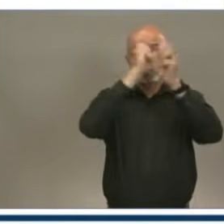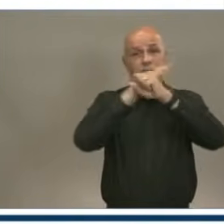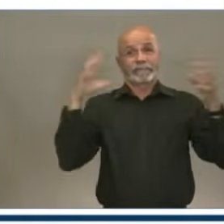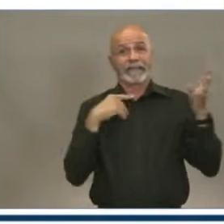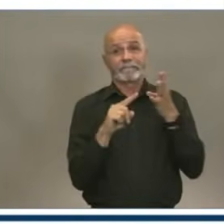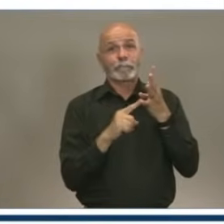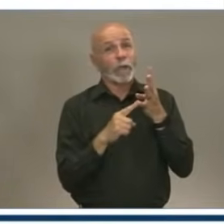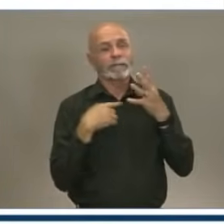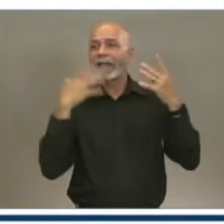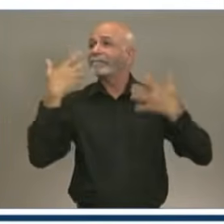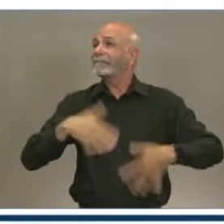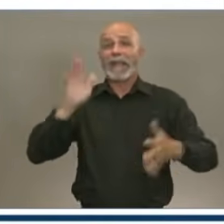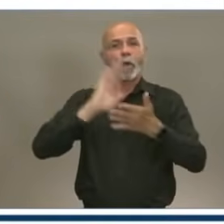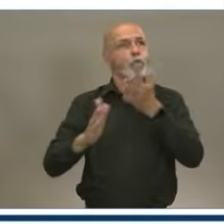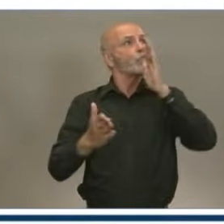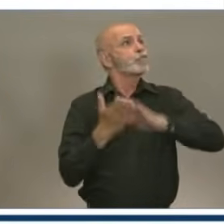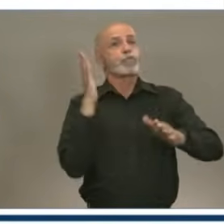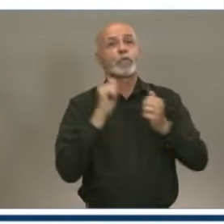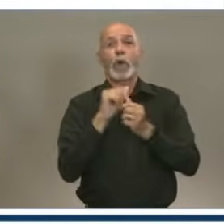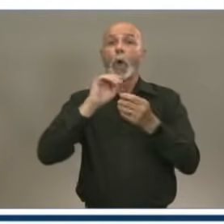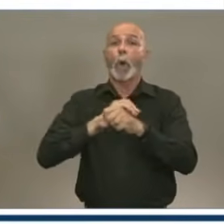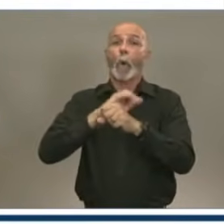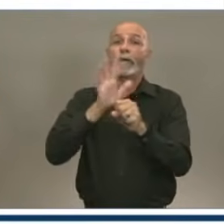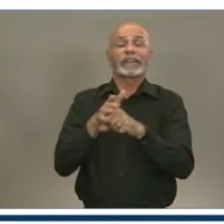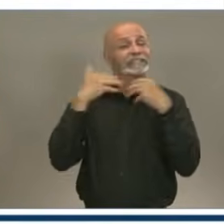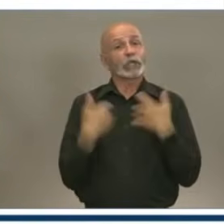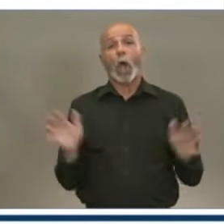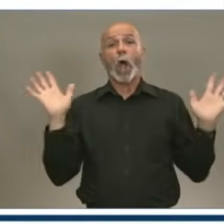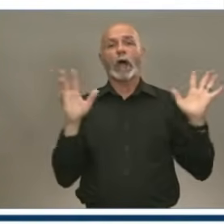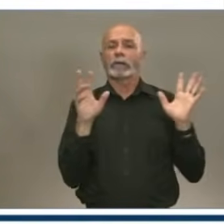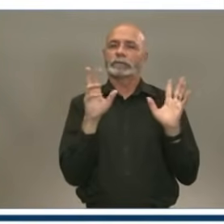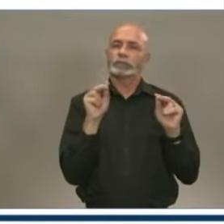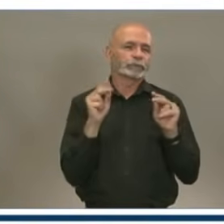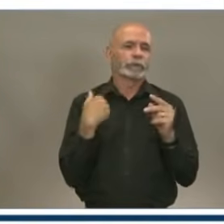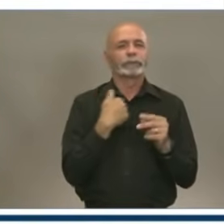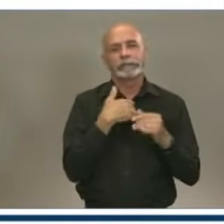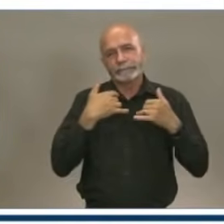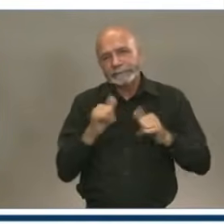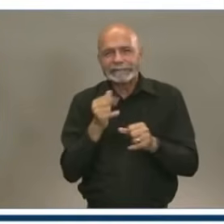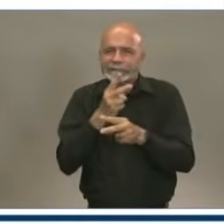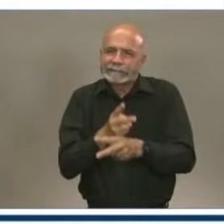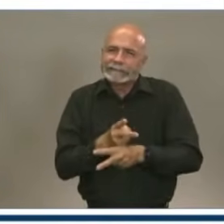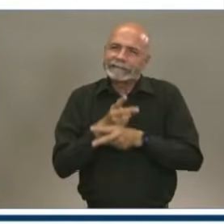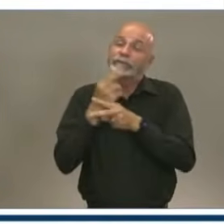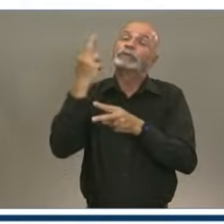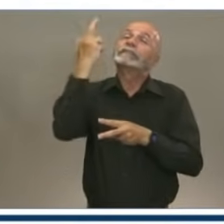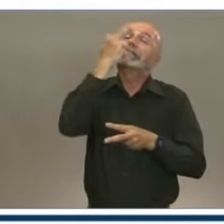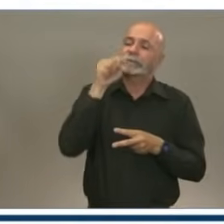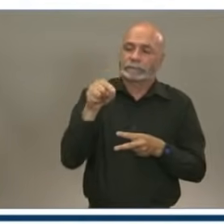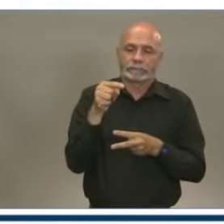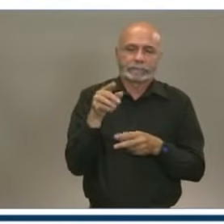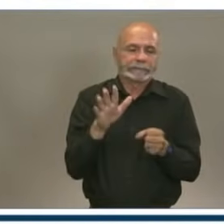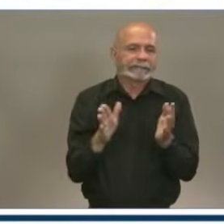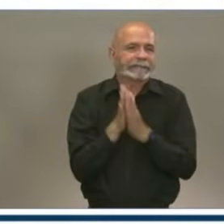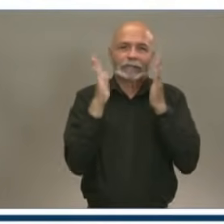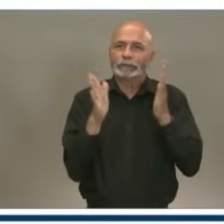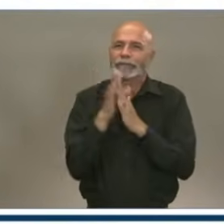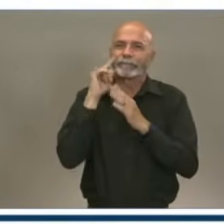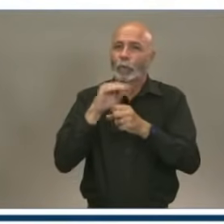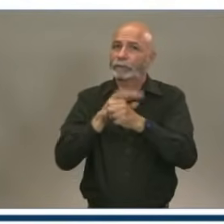to have a strong sense of caution and respect for this virus. Go ahead with your follow-up,